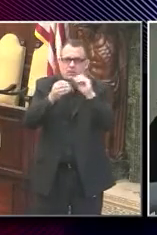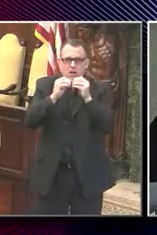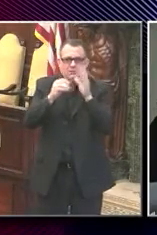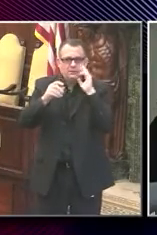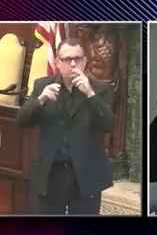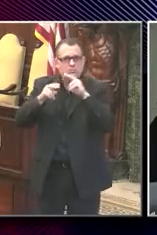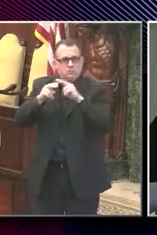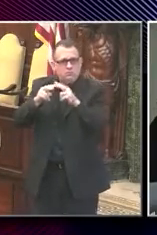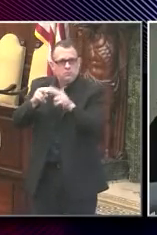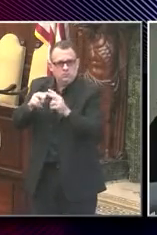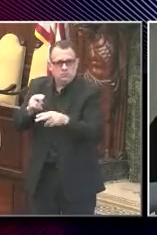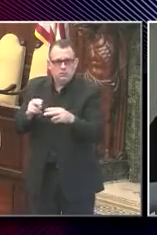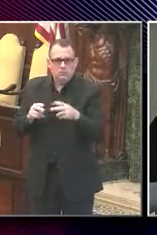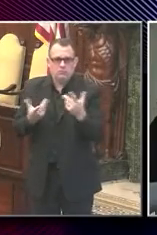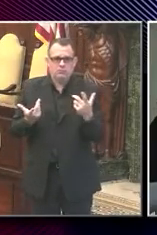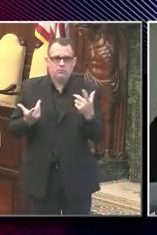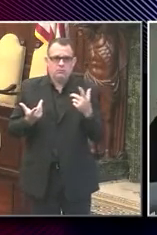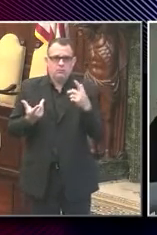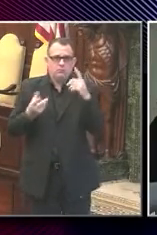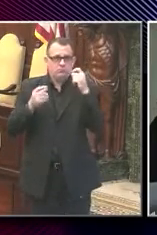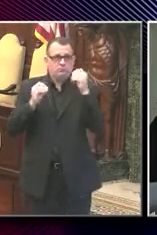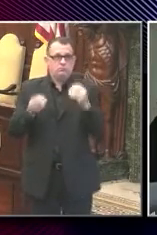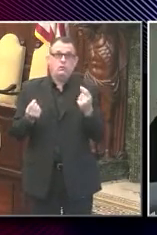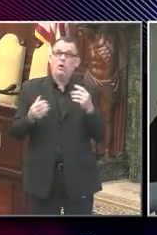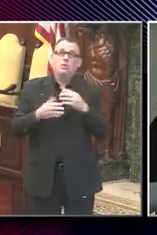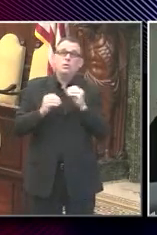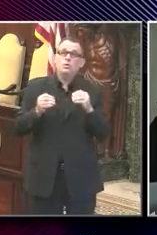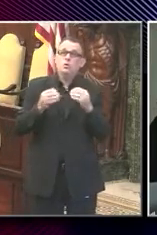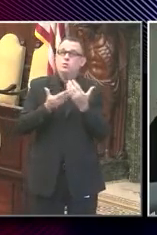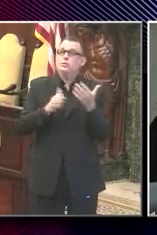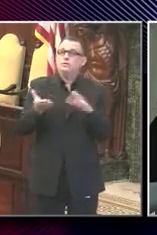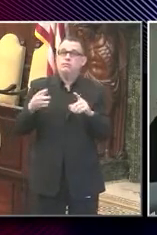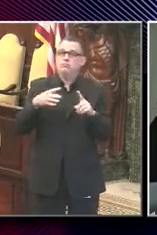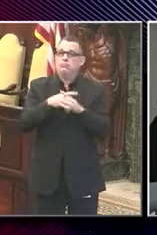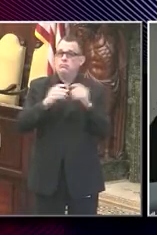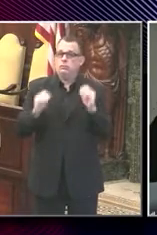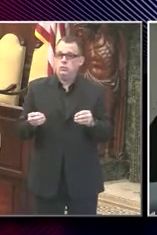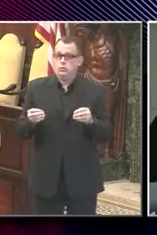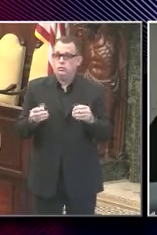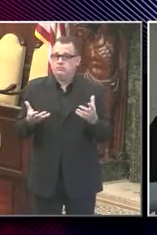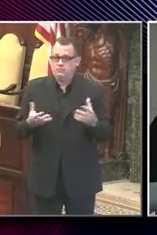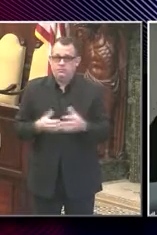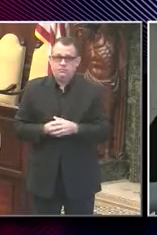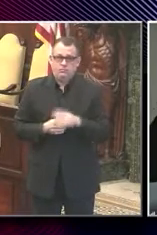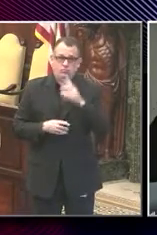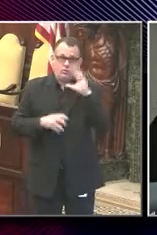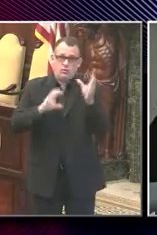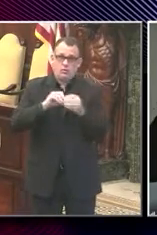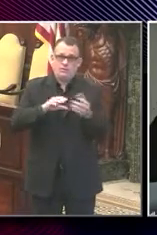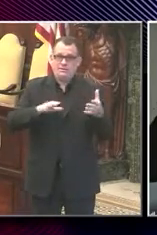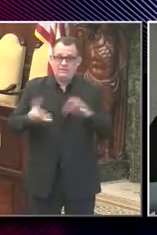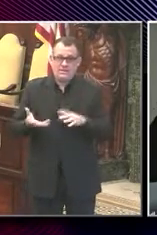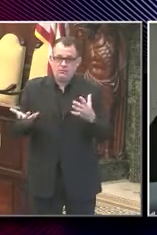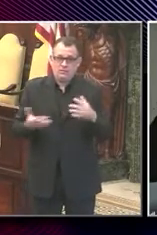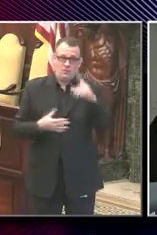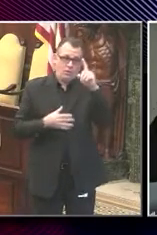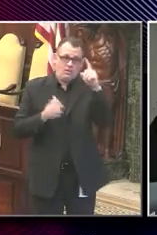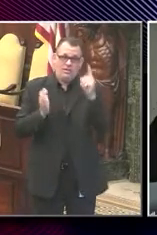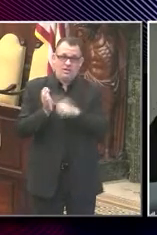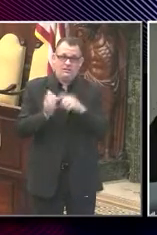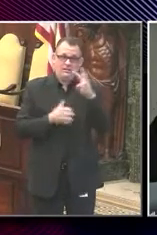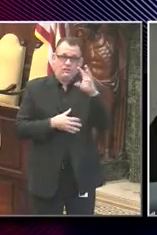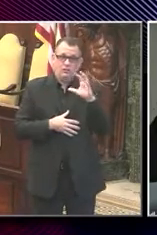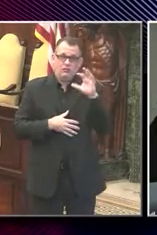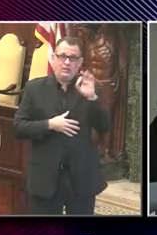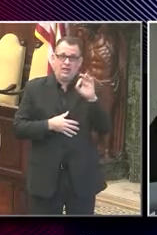had 0 new deaths identified from coronavirus in the past couple of days. Our total for deaths since the beginning of the epidemic is